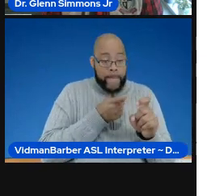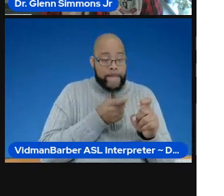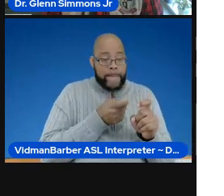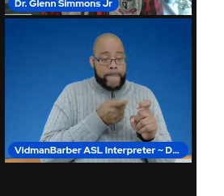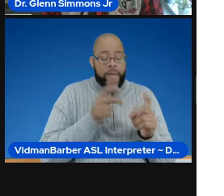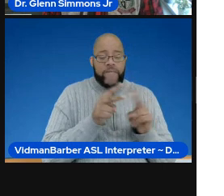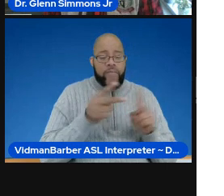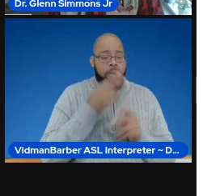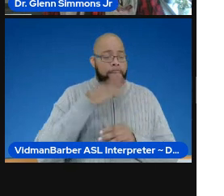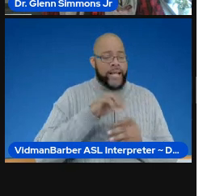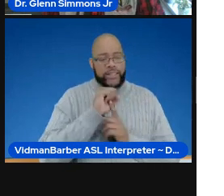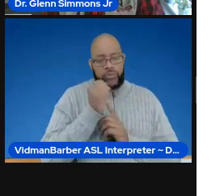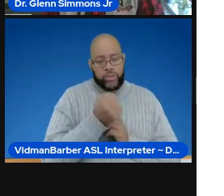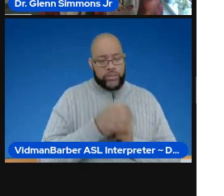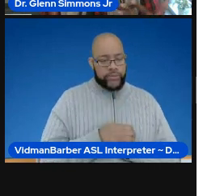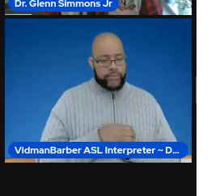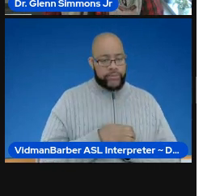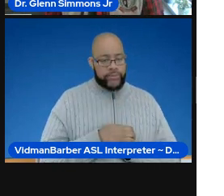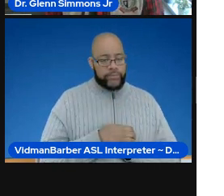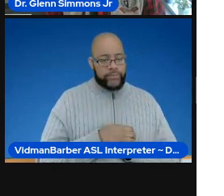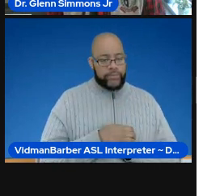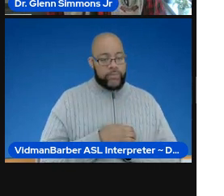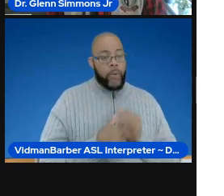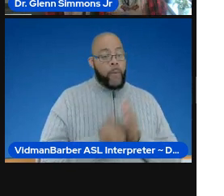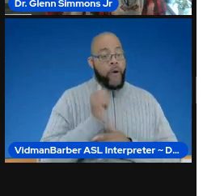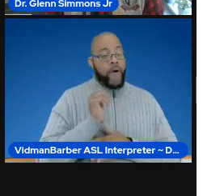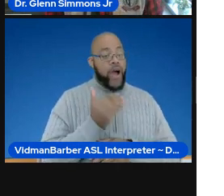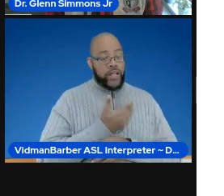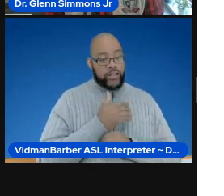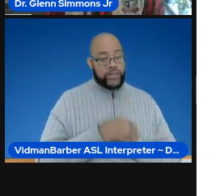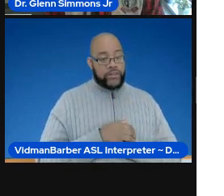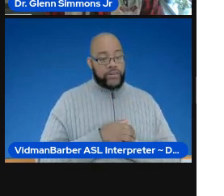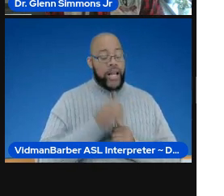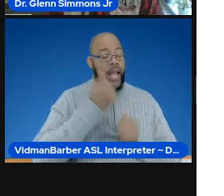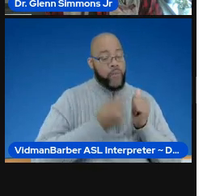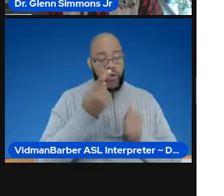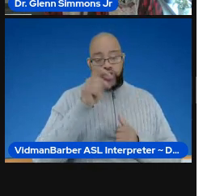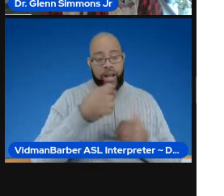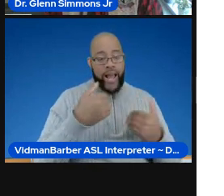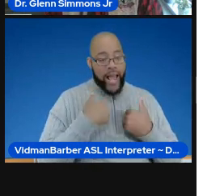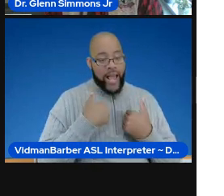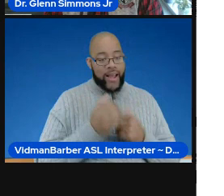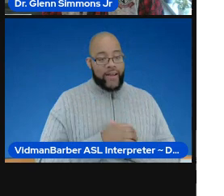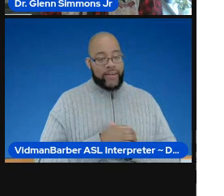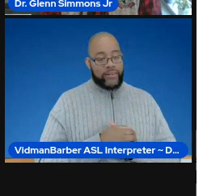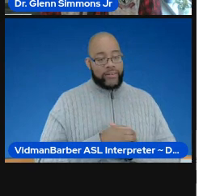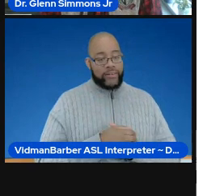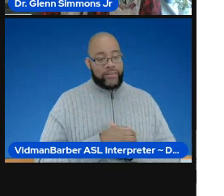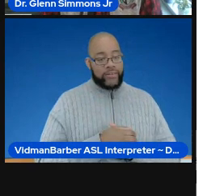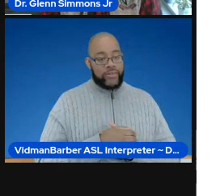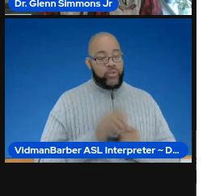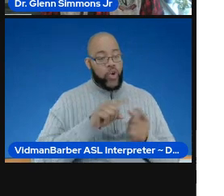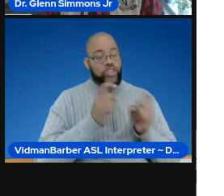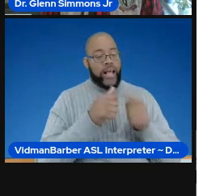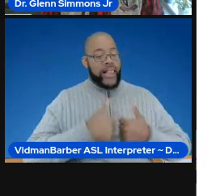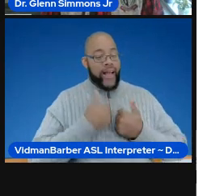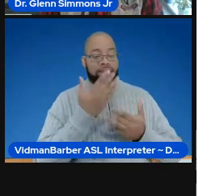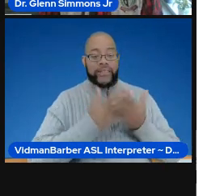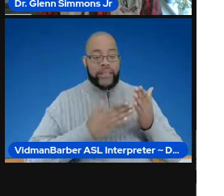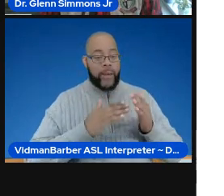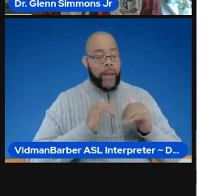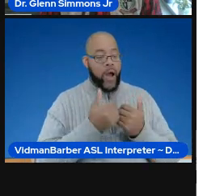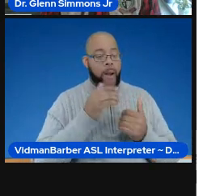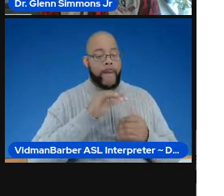very bad situation. So most of us, everyone should have had to adjust their lives somewhat based on